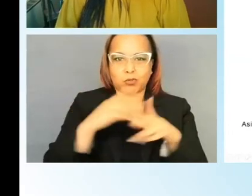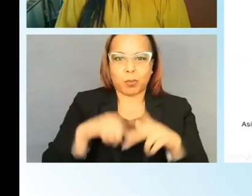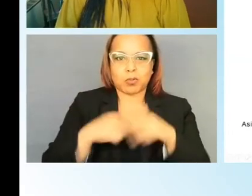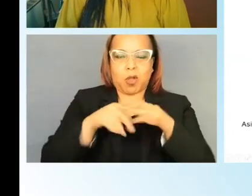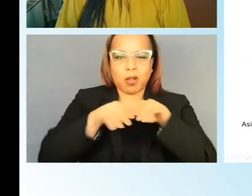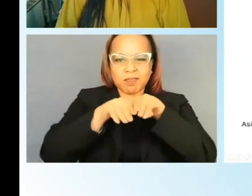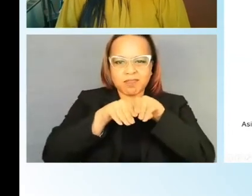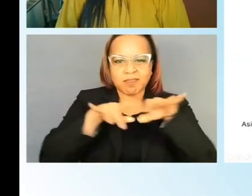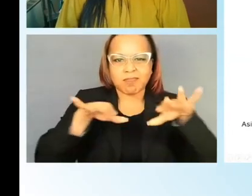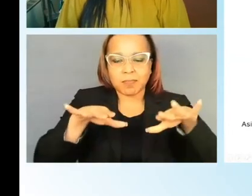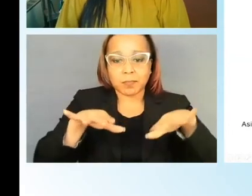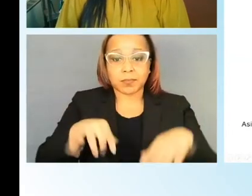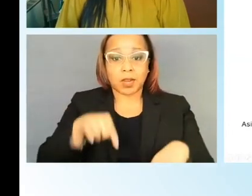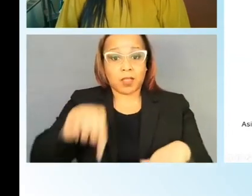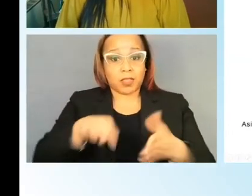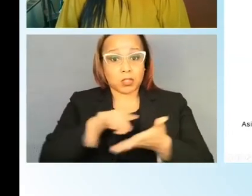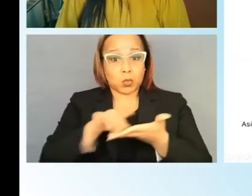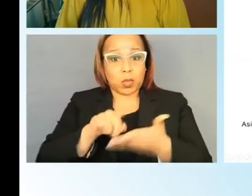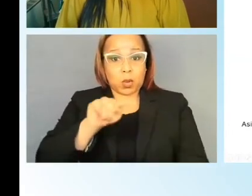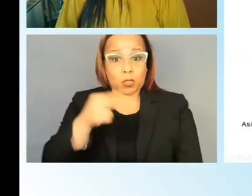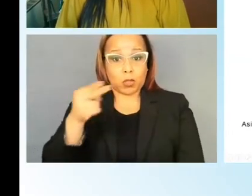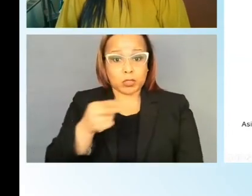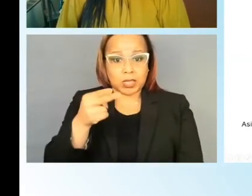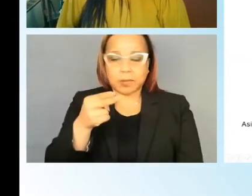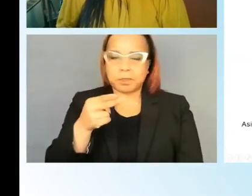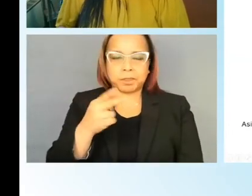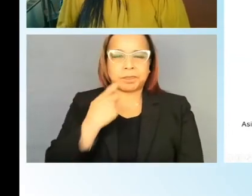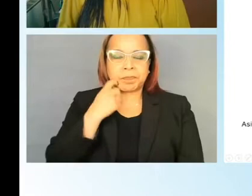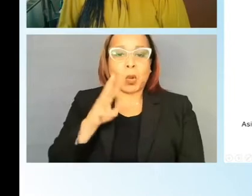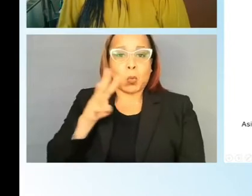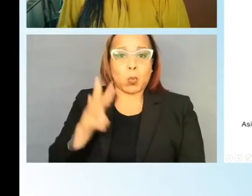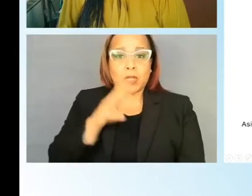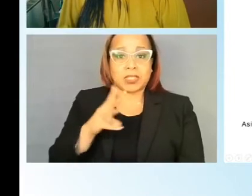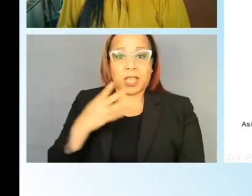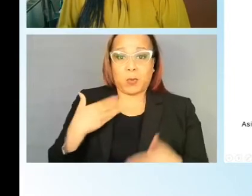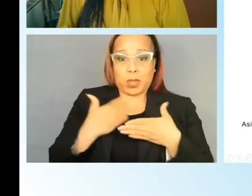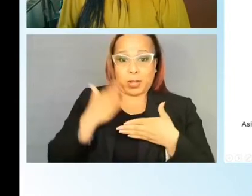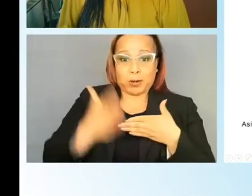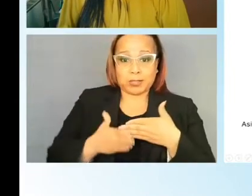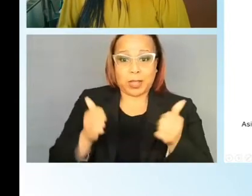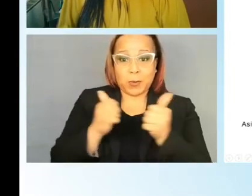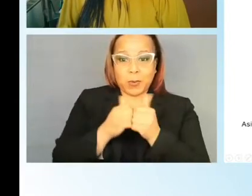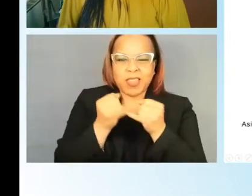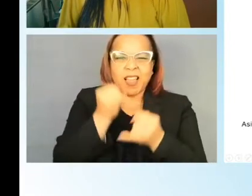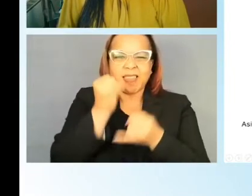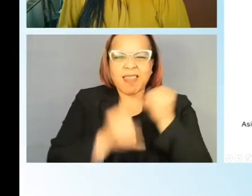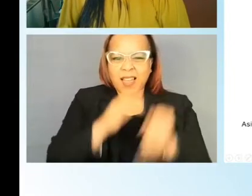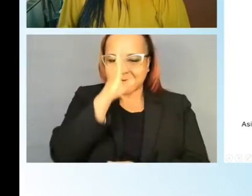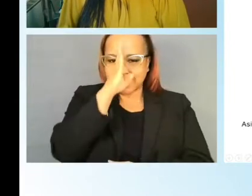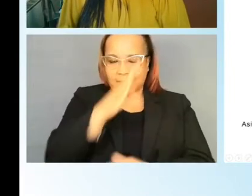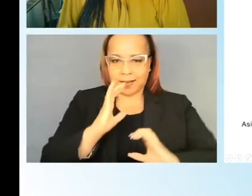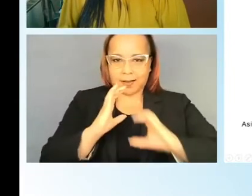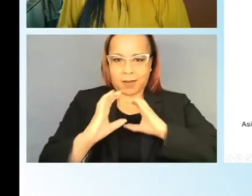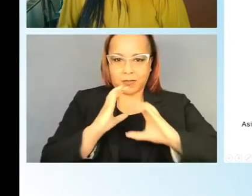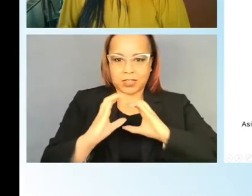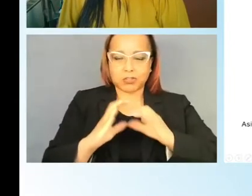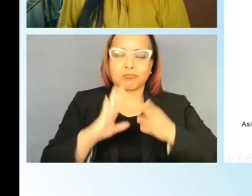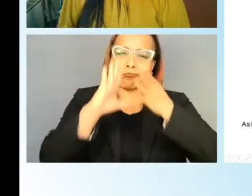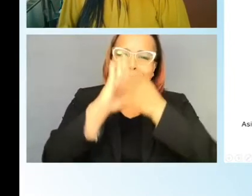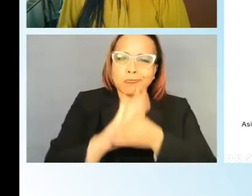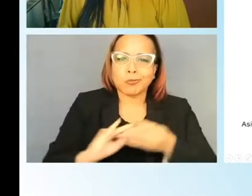And just this week, on Wednesday, we closed it out with our last candid conversation, The